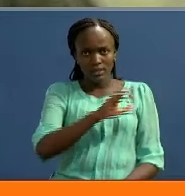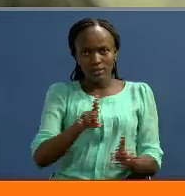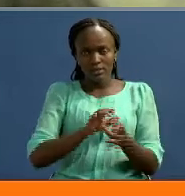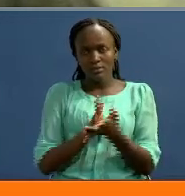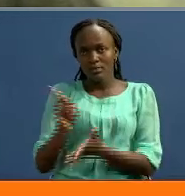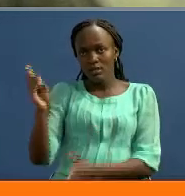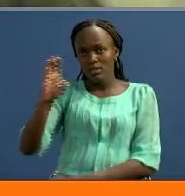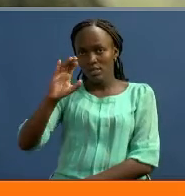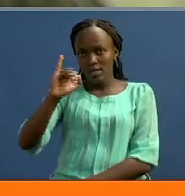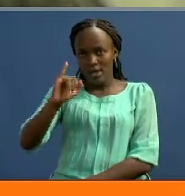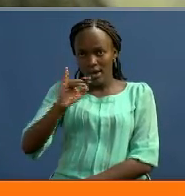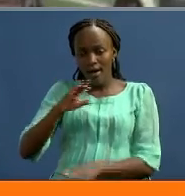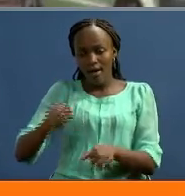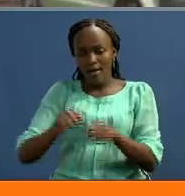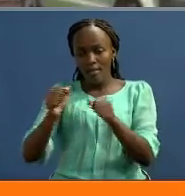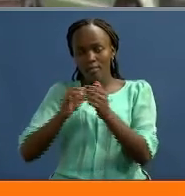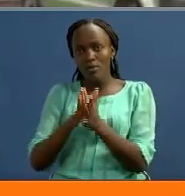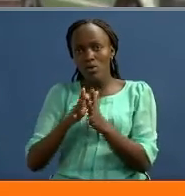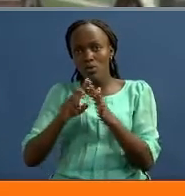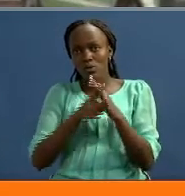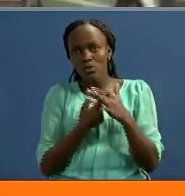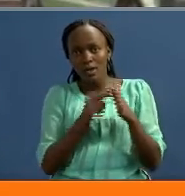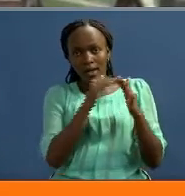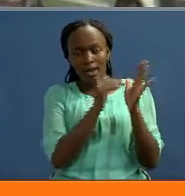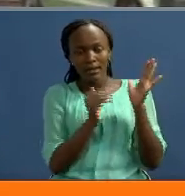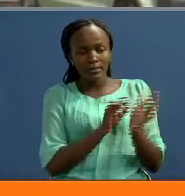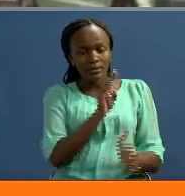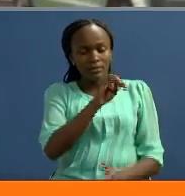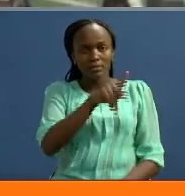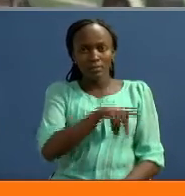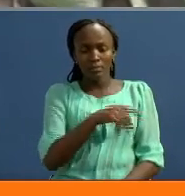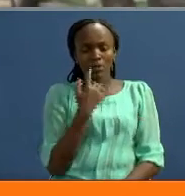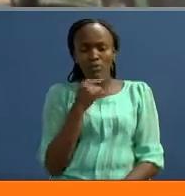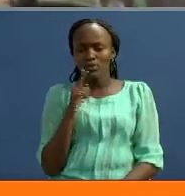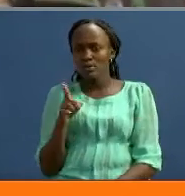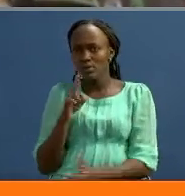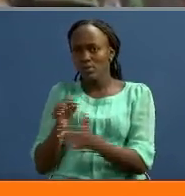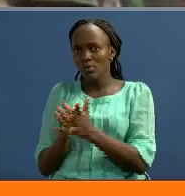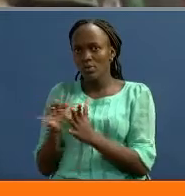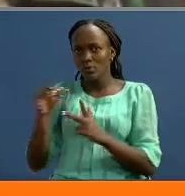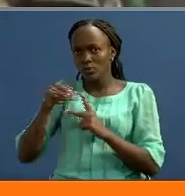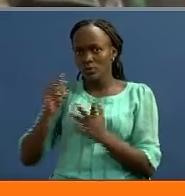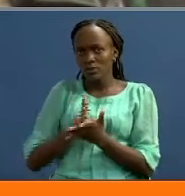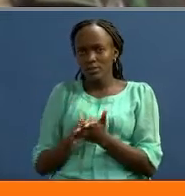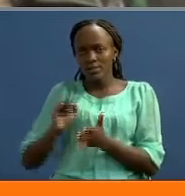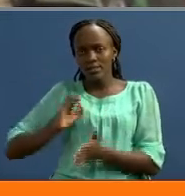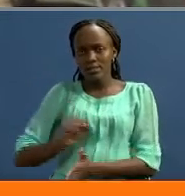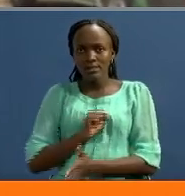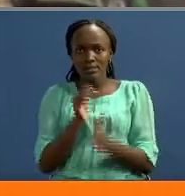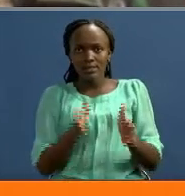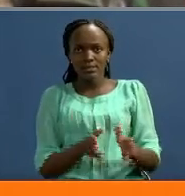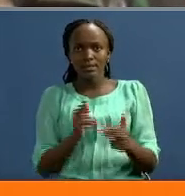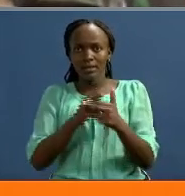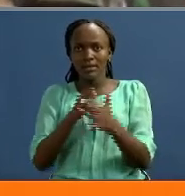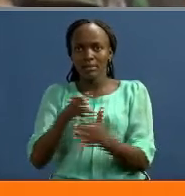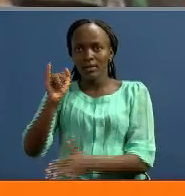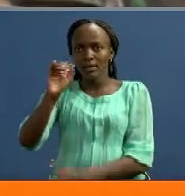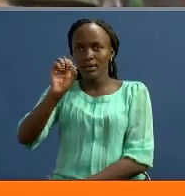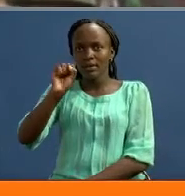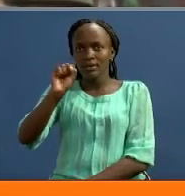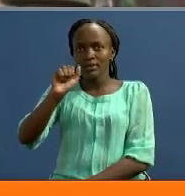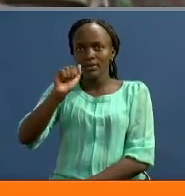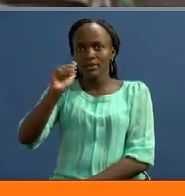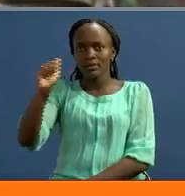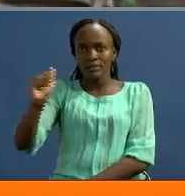of Criminal Investigations to take action against the MP for his claims that nominated Jubilee Senator Isaac Mwaura bleached